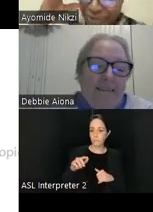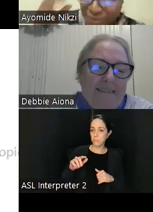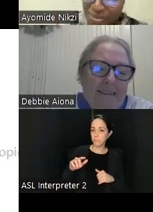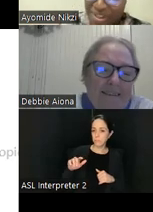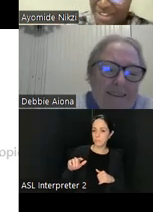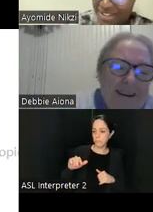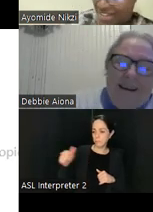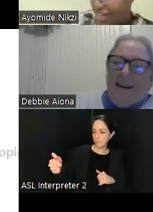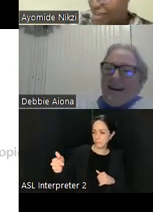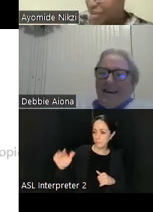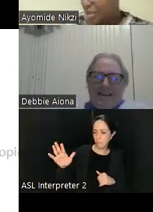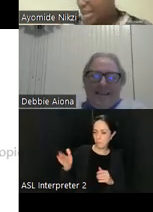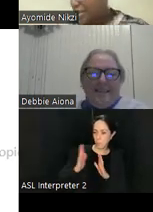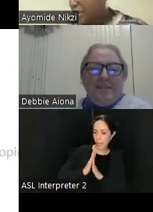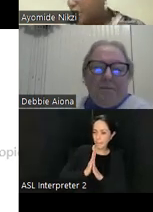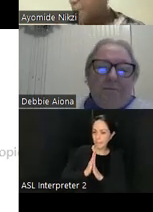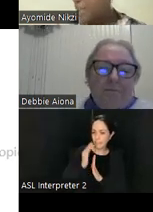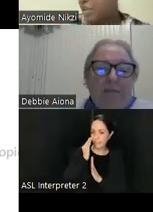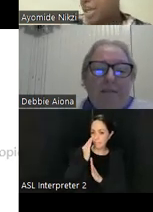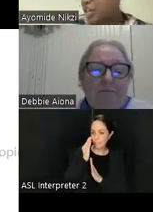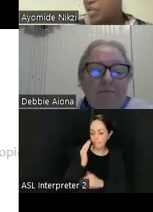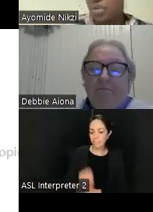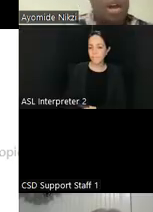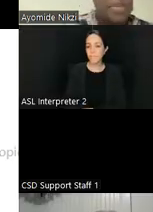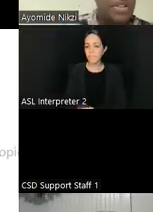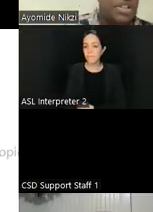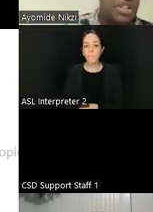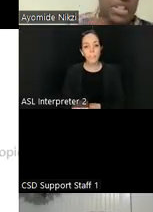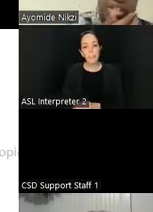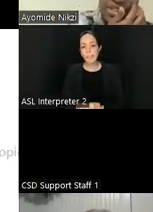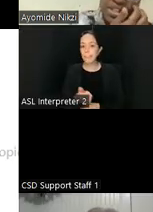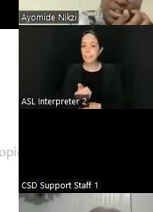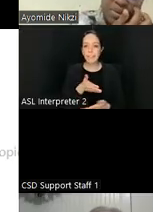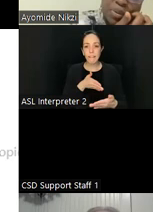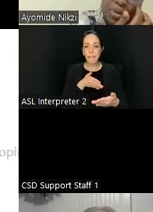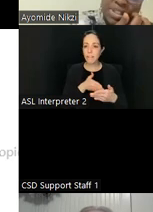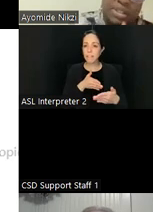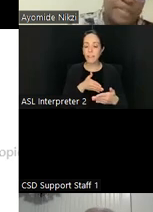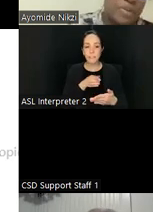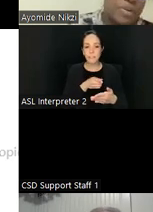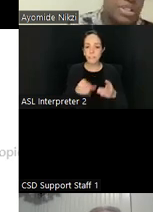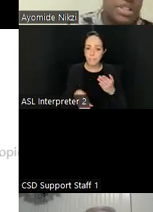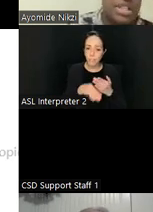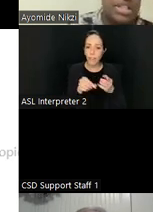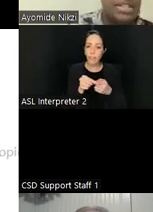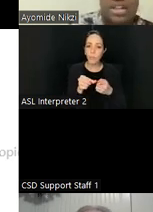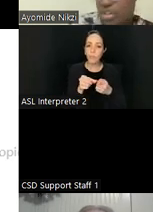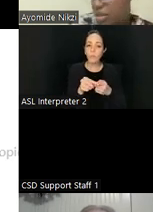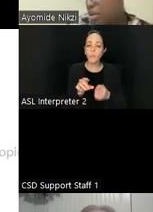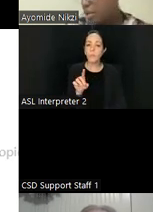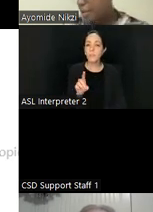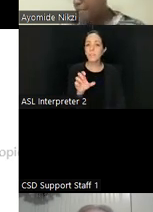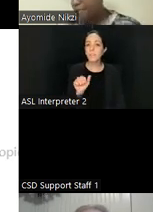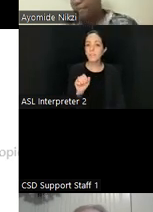I'll let you do the process. Seal the deal for you guys. Okay, so is there any strong opposition to the addition of the words deadly force to this